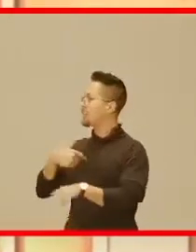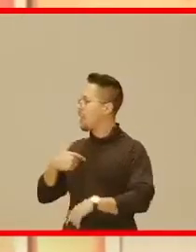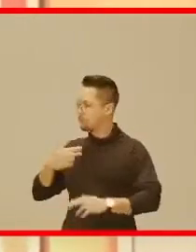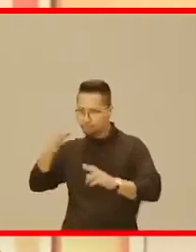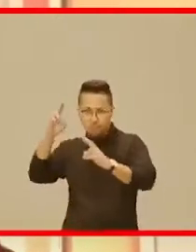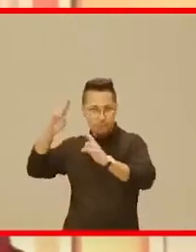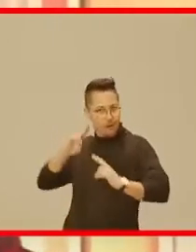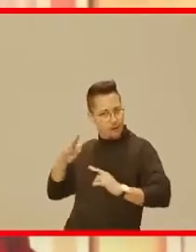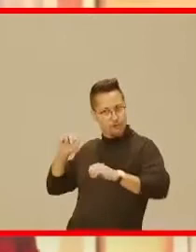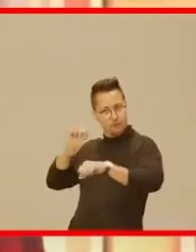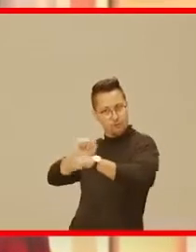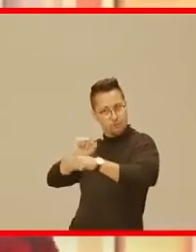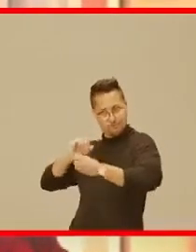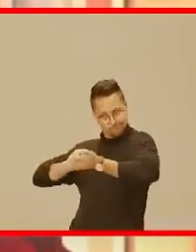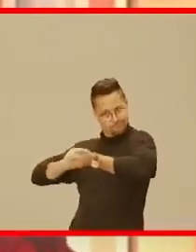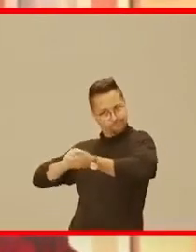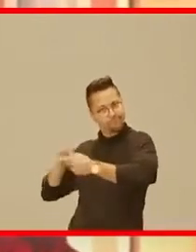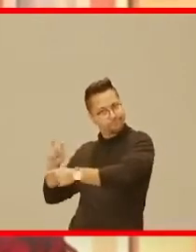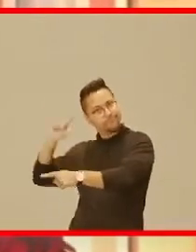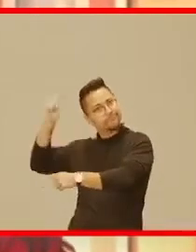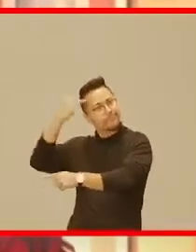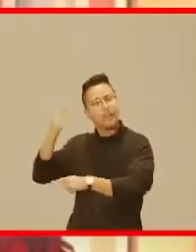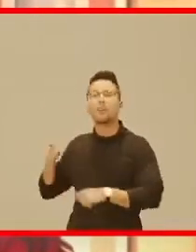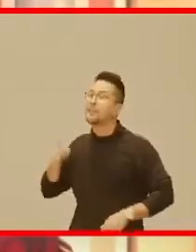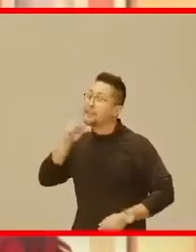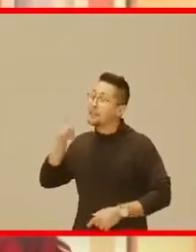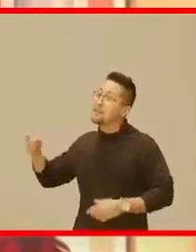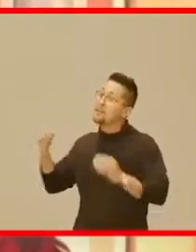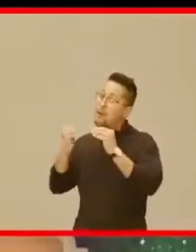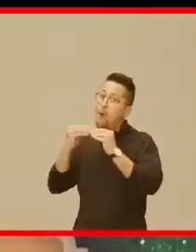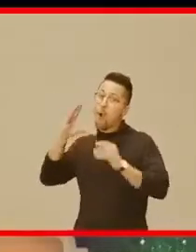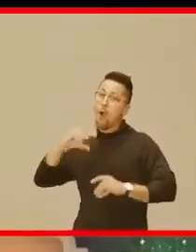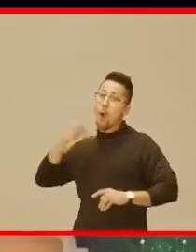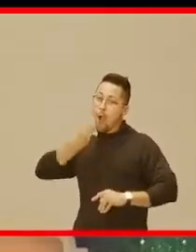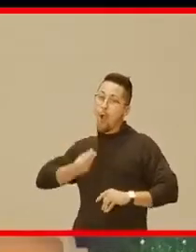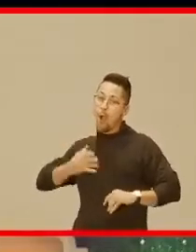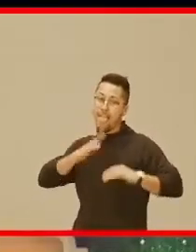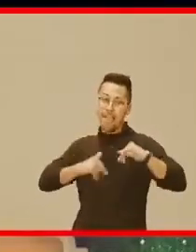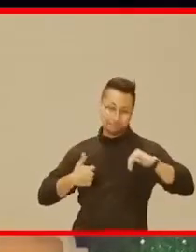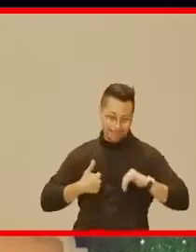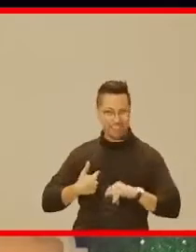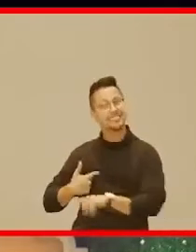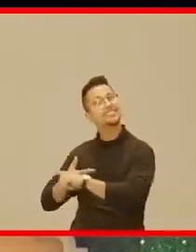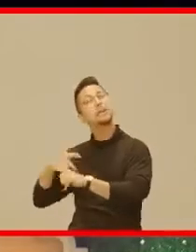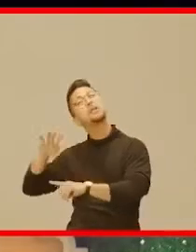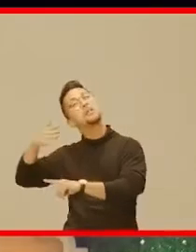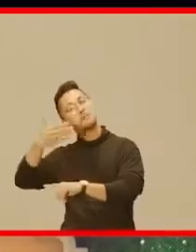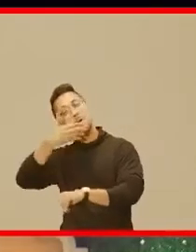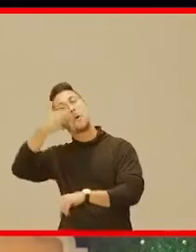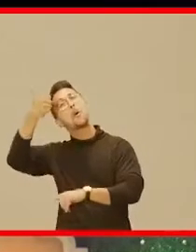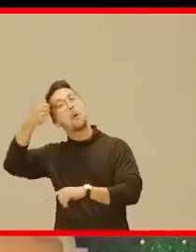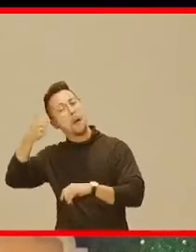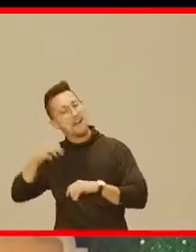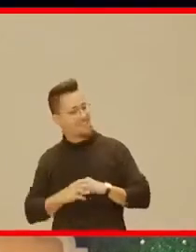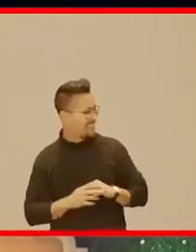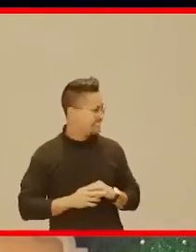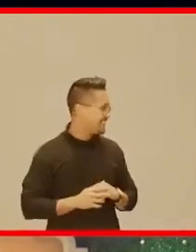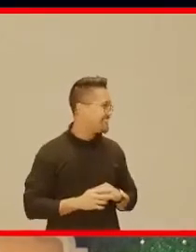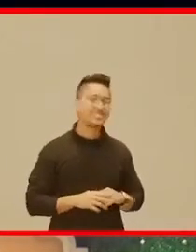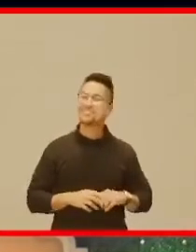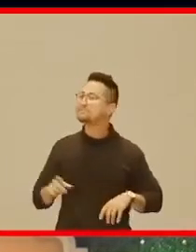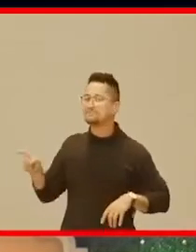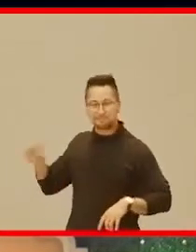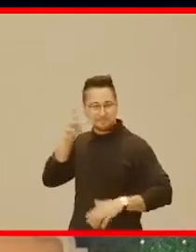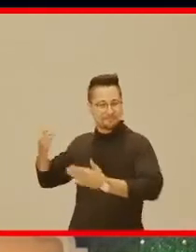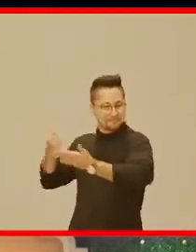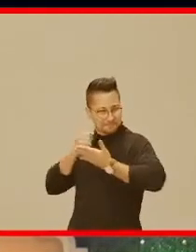Tallahassee. He has a little bit more years under his belt. He's a little bit older, but he's going to help us